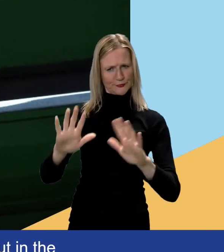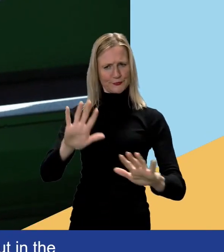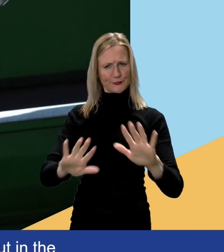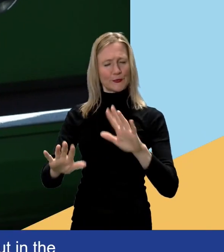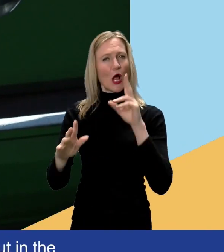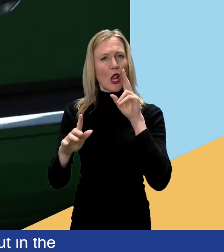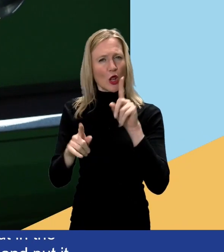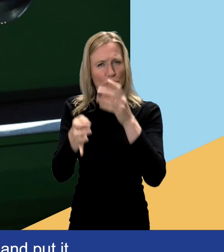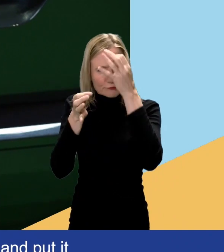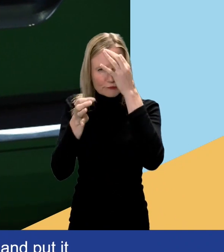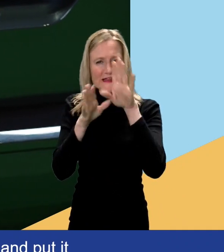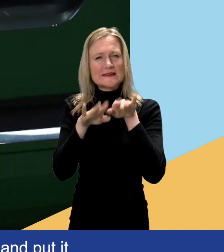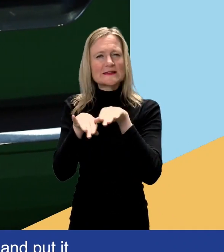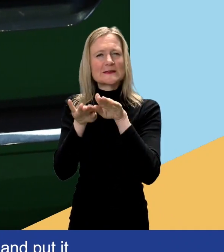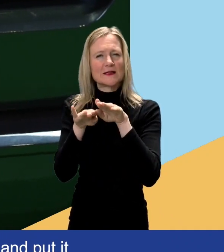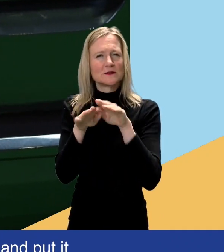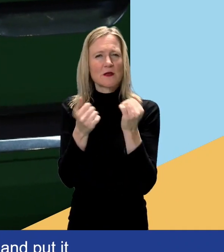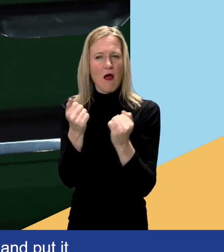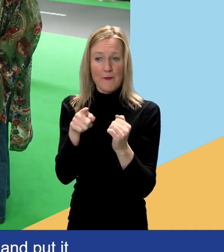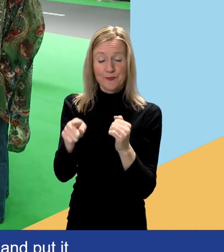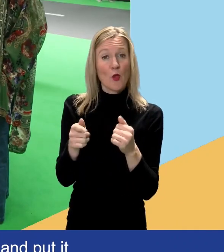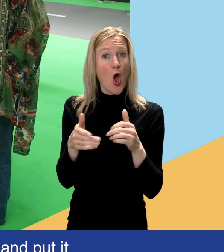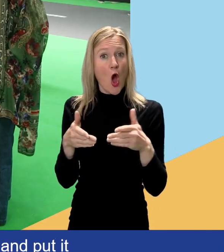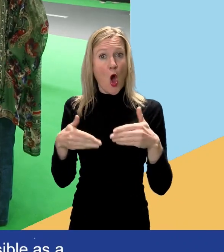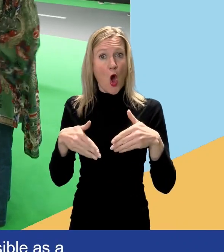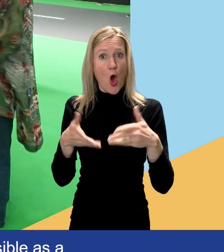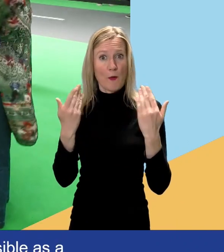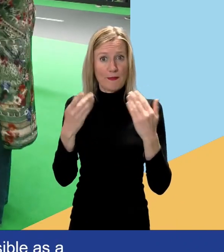as possible like the standard car. So to open it, all you